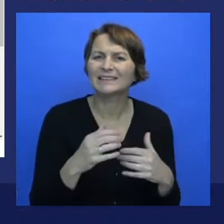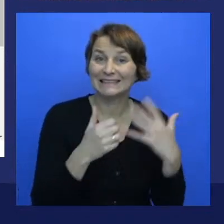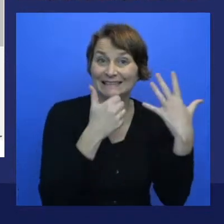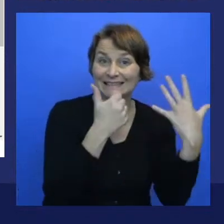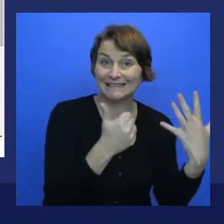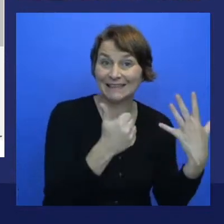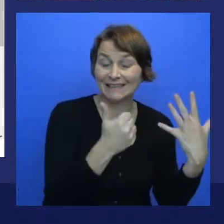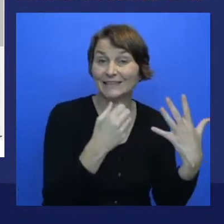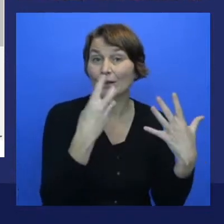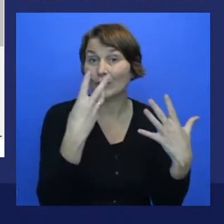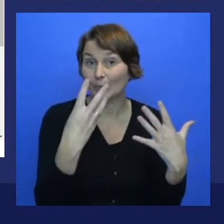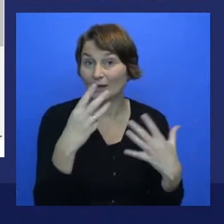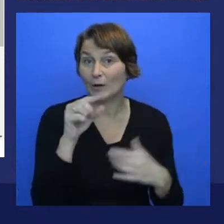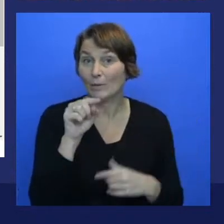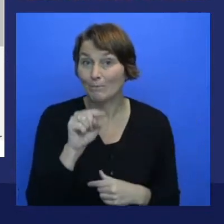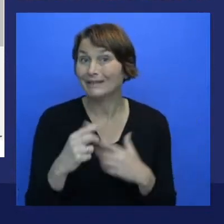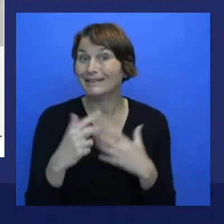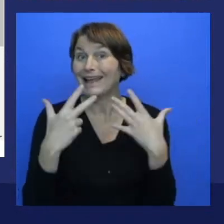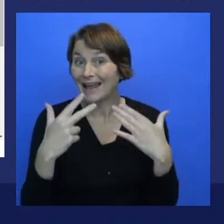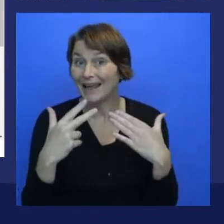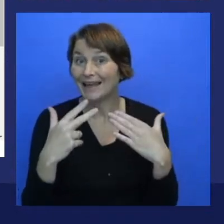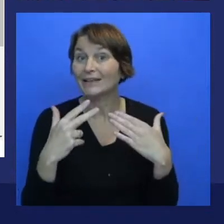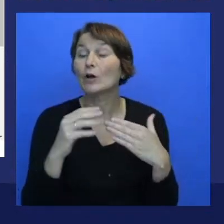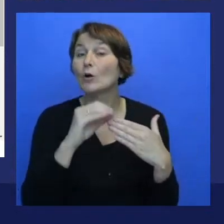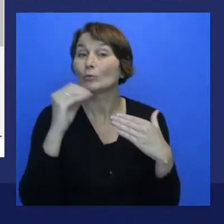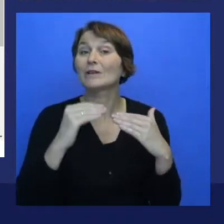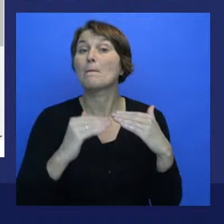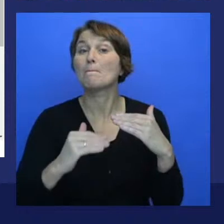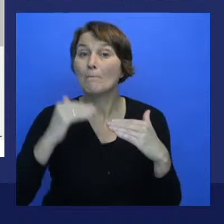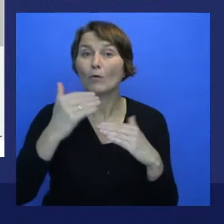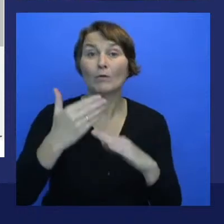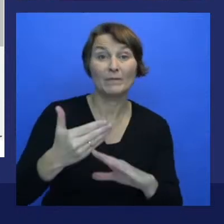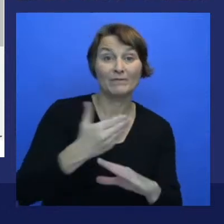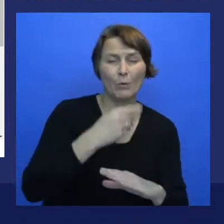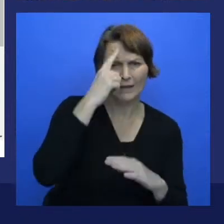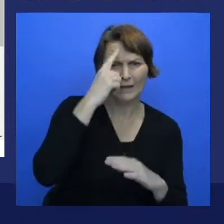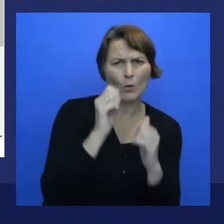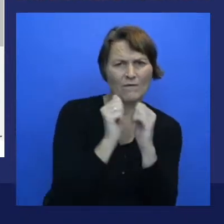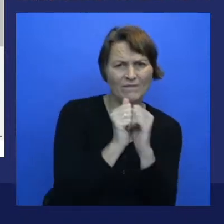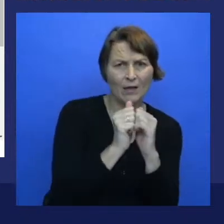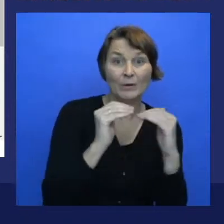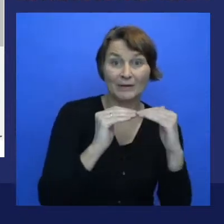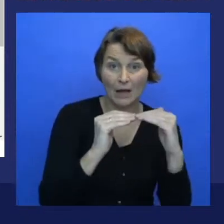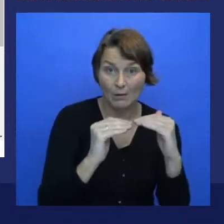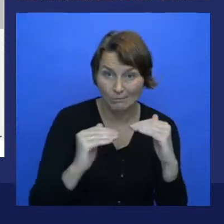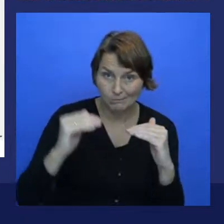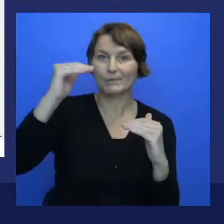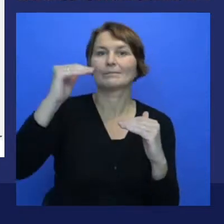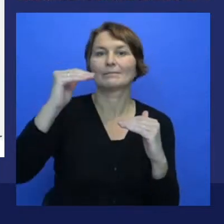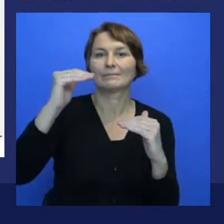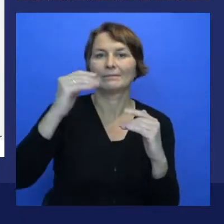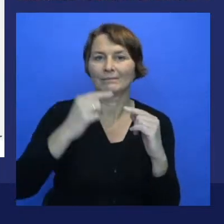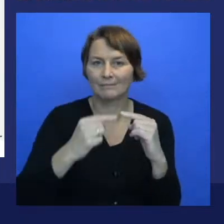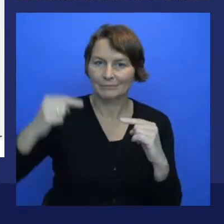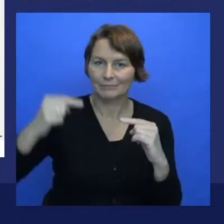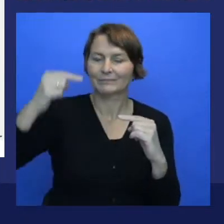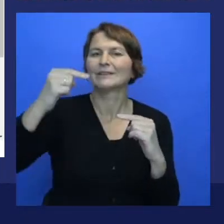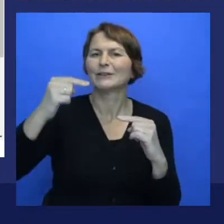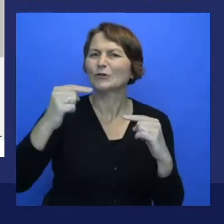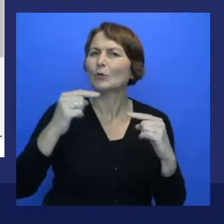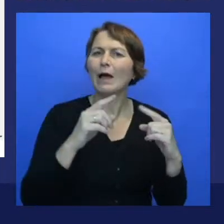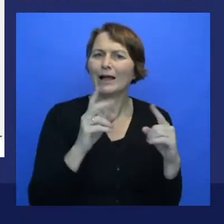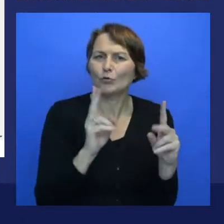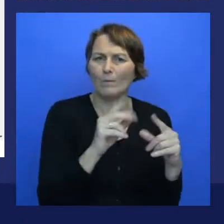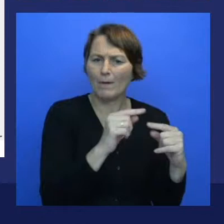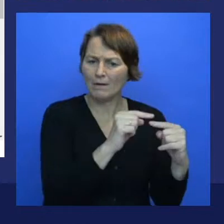63.84% above the expected value for this particular time series data. And there's a ton of cool things that you can do with